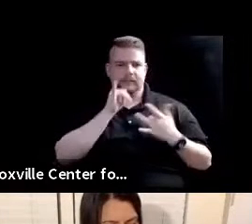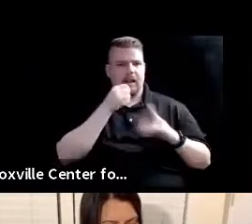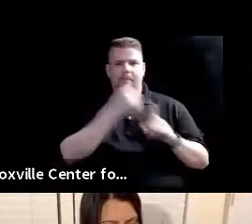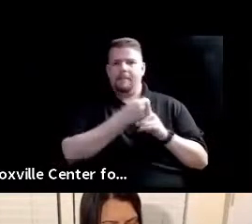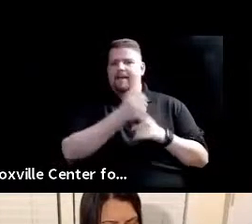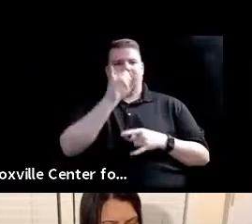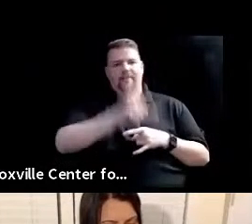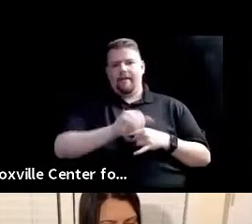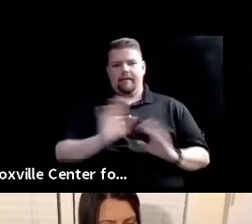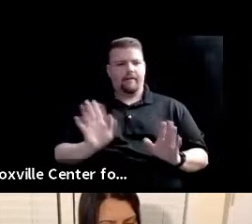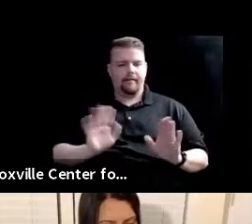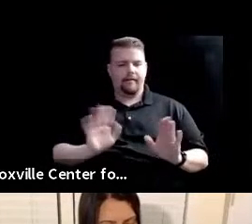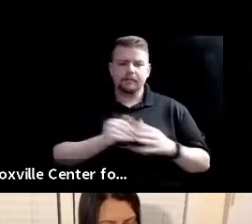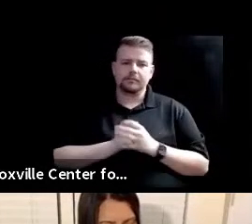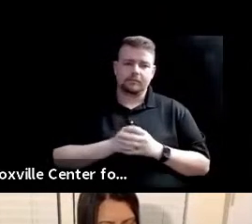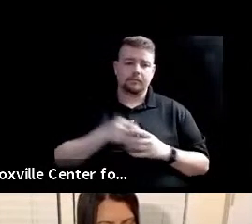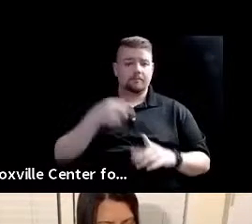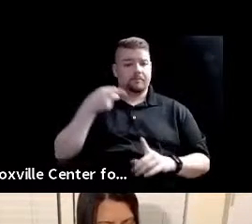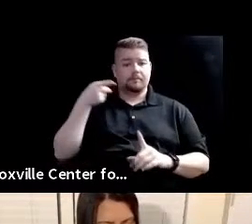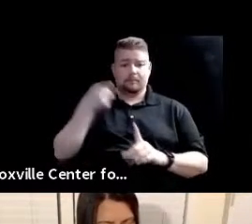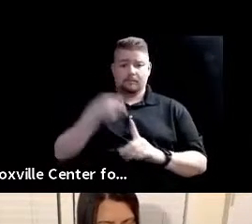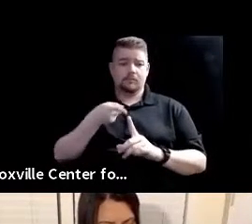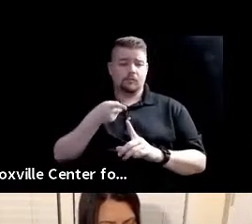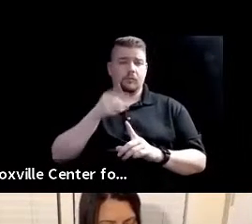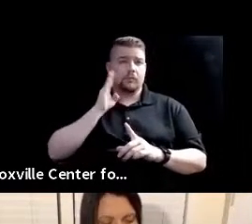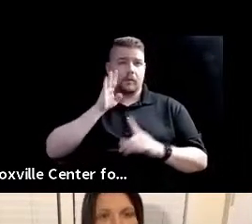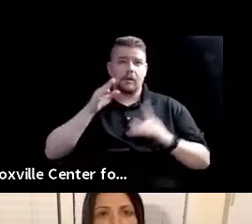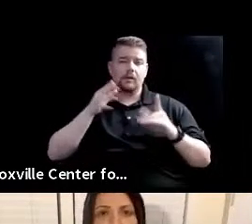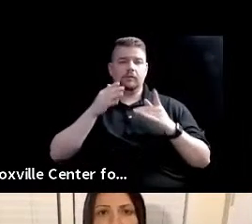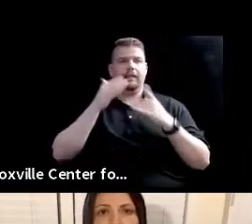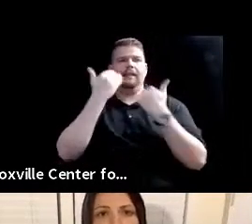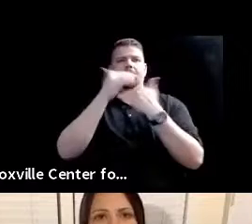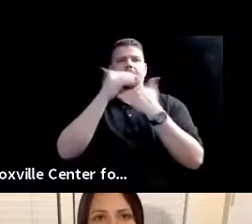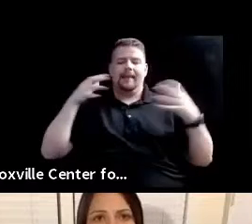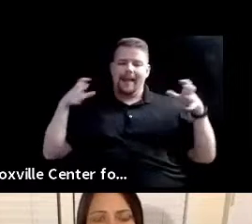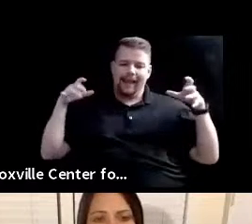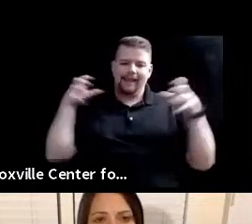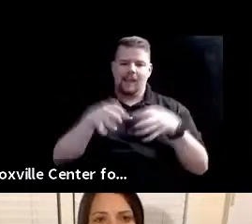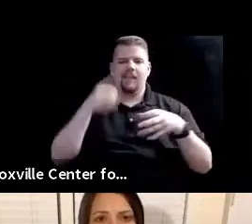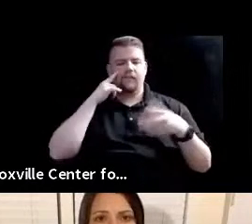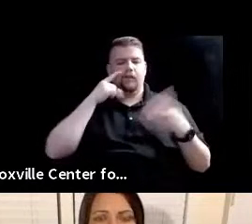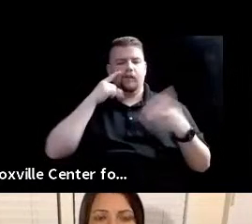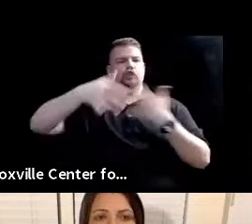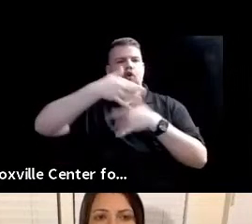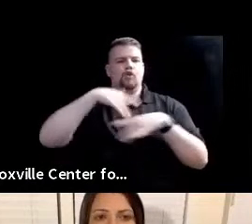are more gatherings that are really just for social purposes.